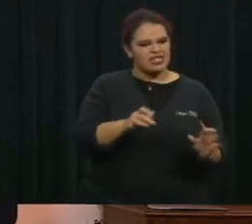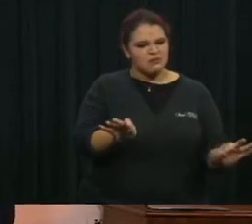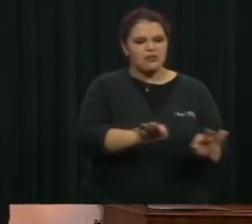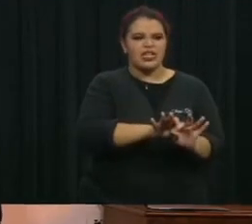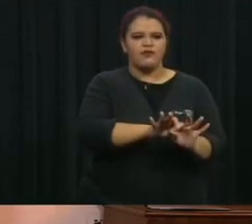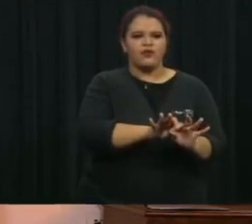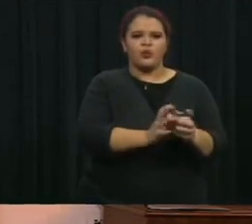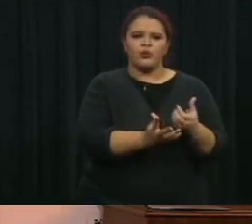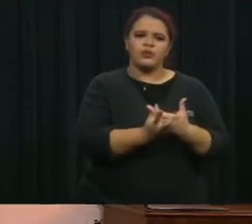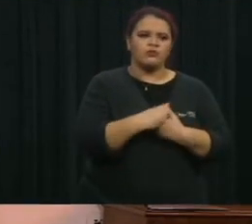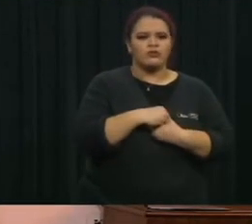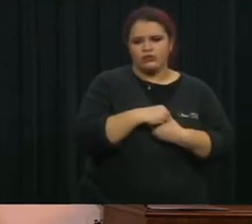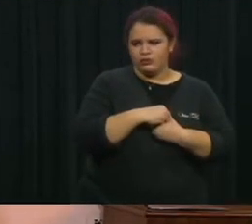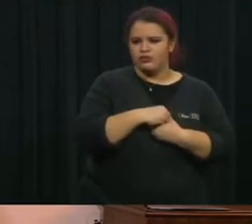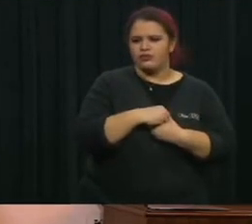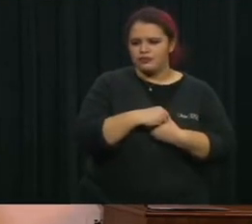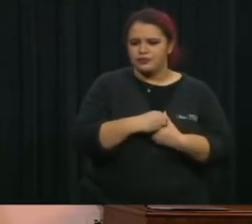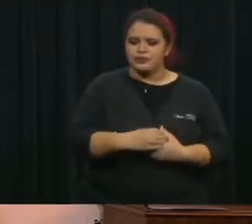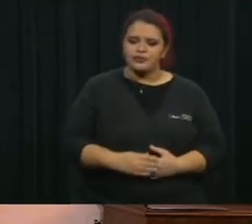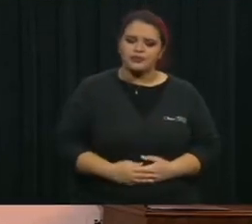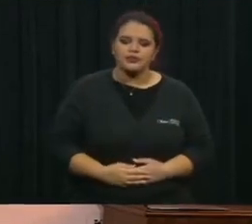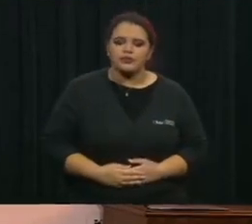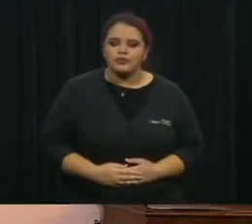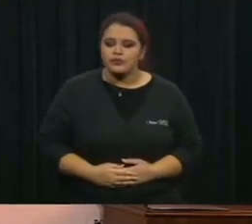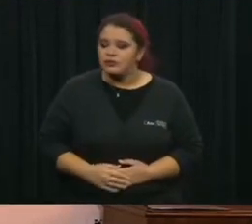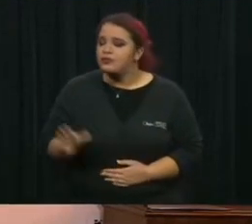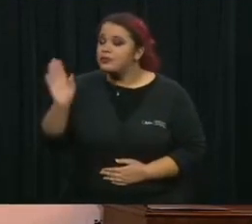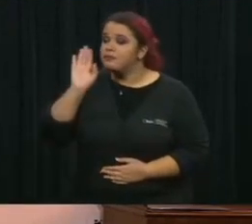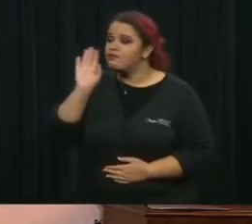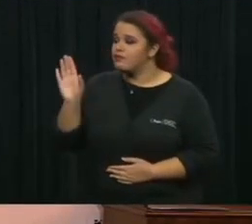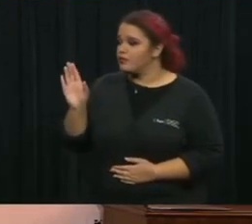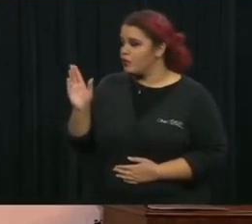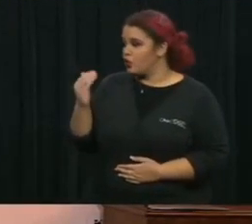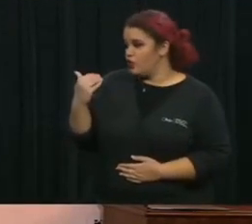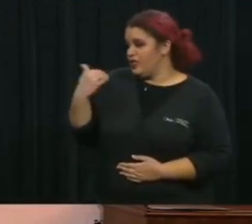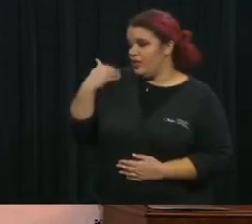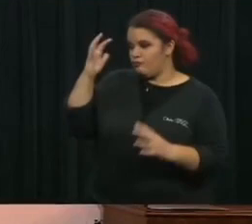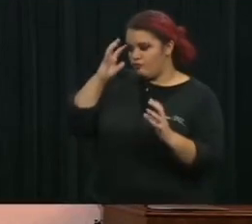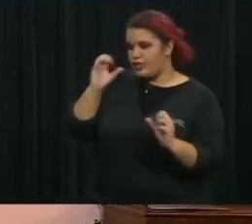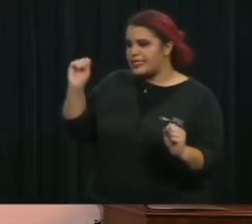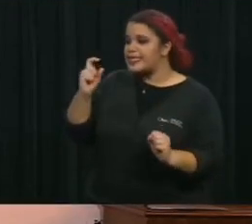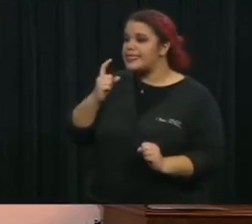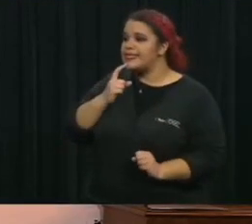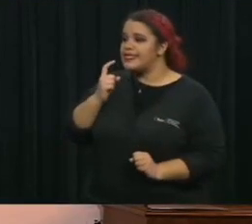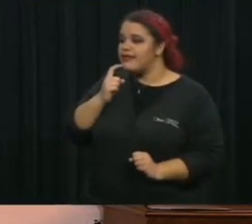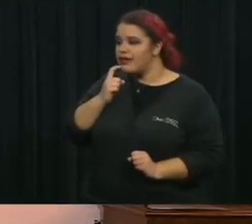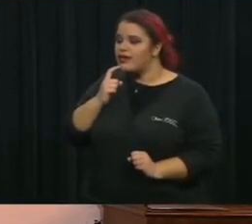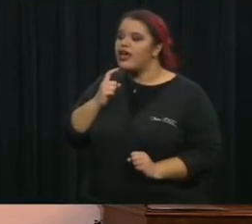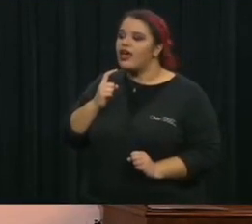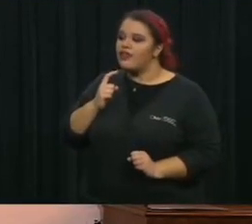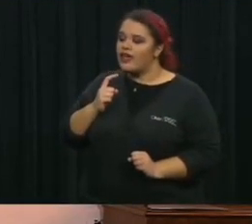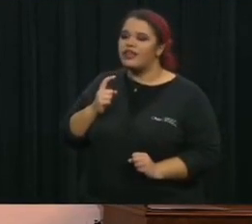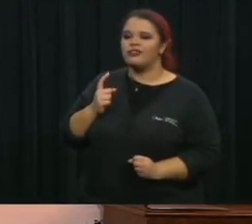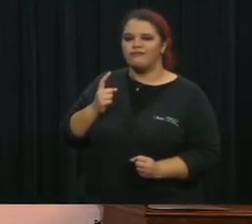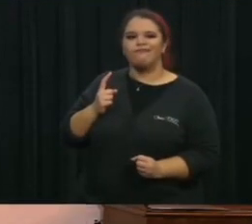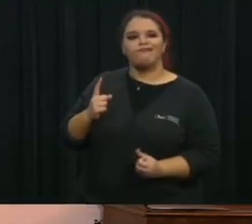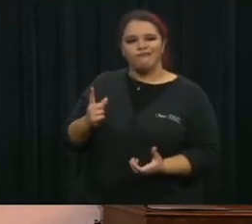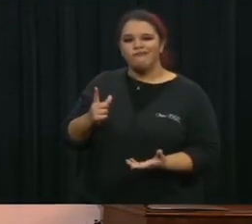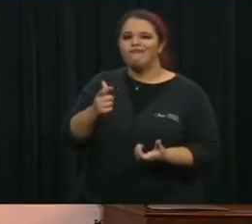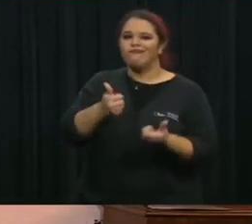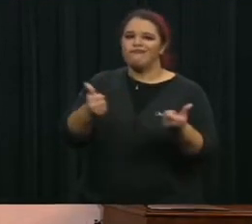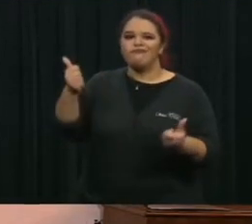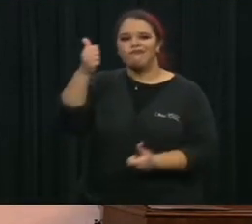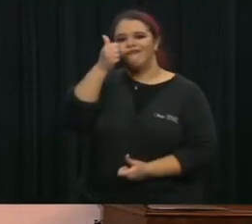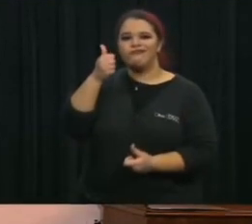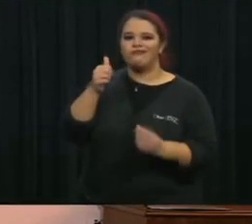Governor Eric Halpern with NBC4. Earlier today, the president said the Department of Education is not going to be enforcing standardized testing requirements. Any update